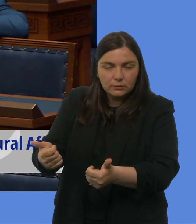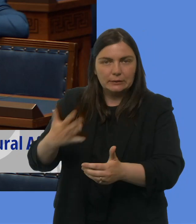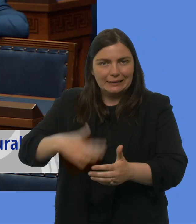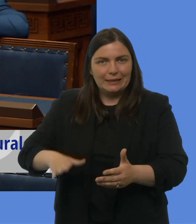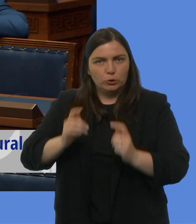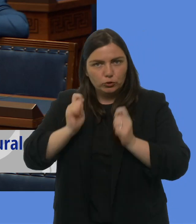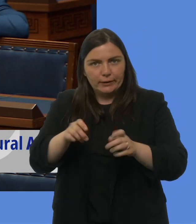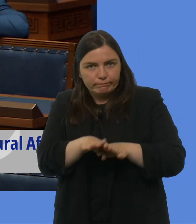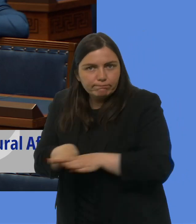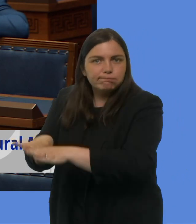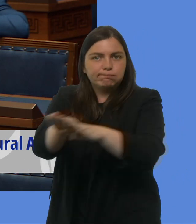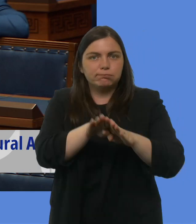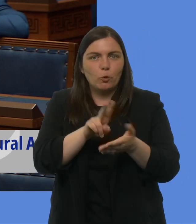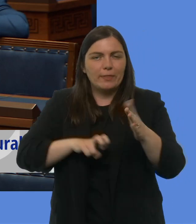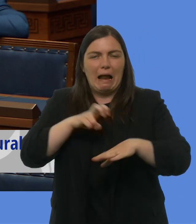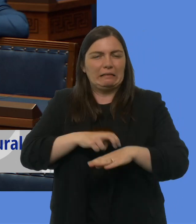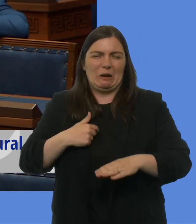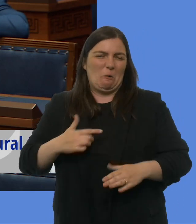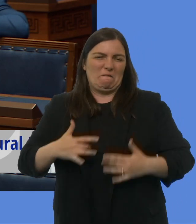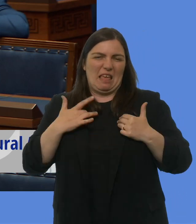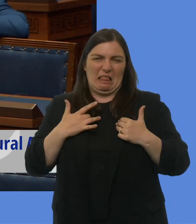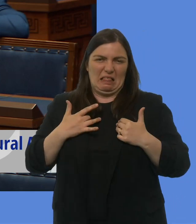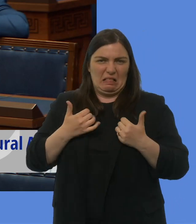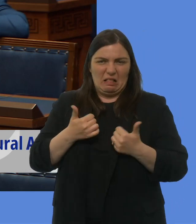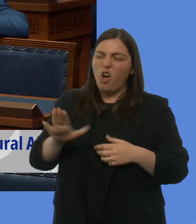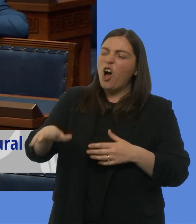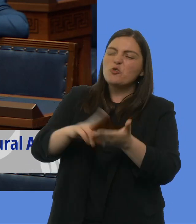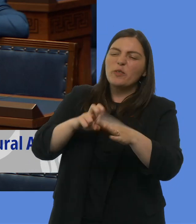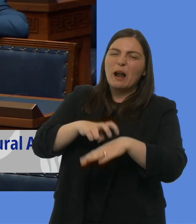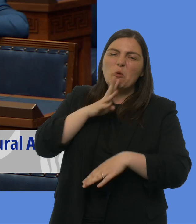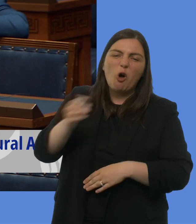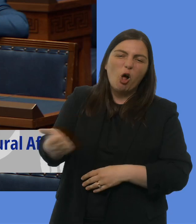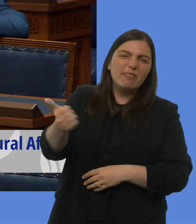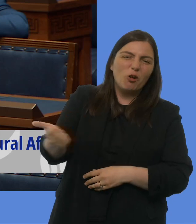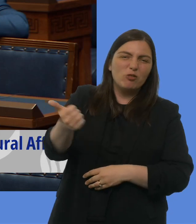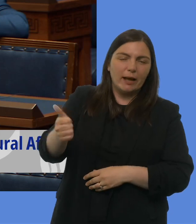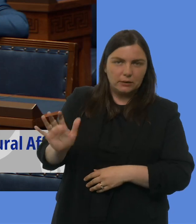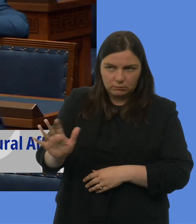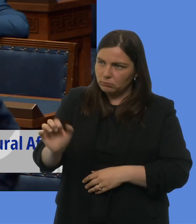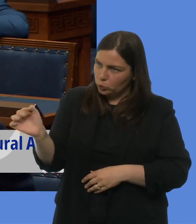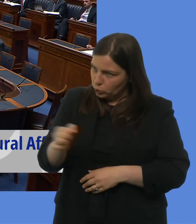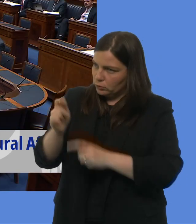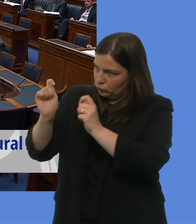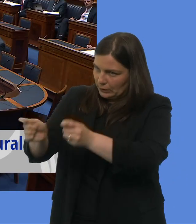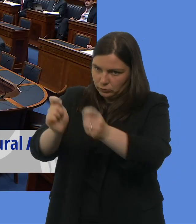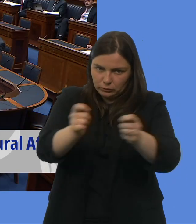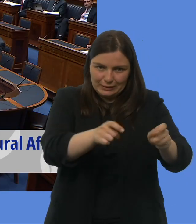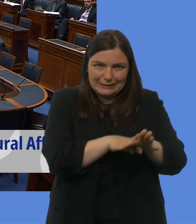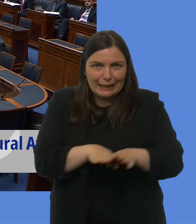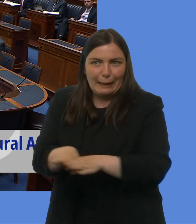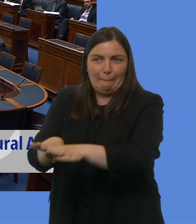just don't think it's tenable that Northern Ireland Water are treated differently than other polluters. They're a corporate polluter and they should be treated like that. Matthew